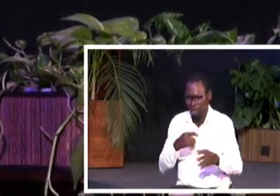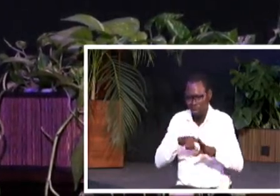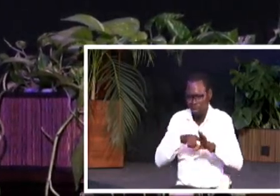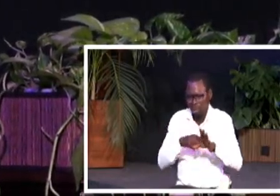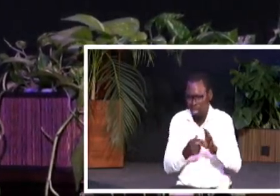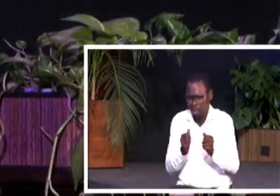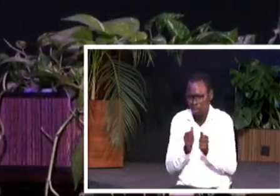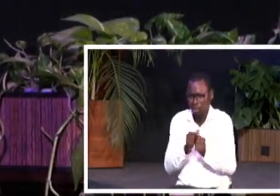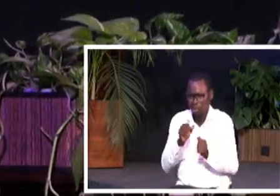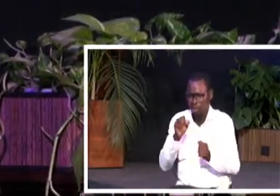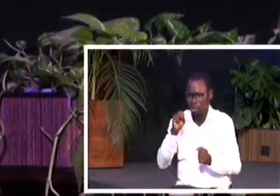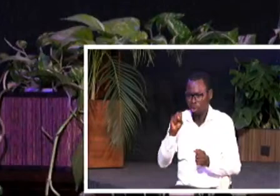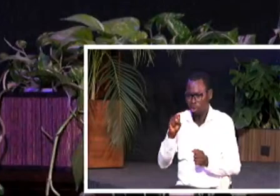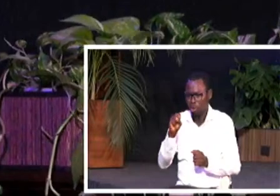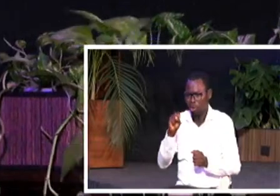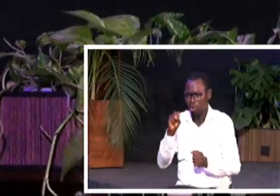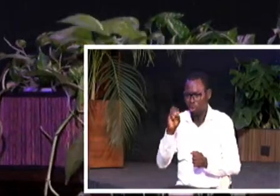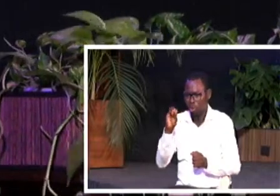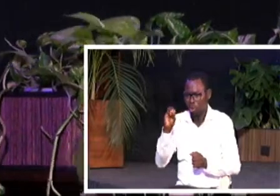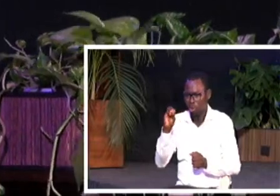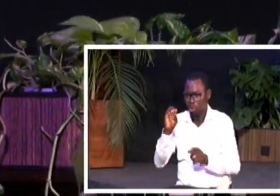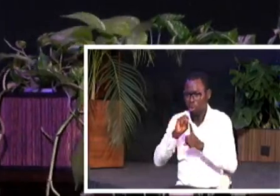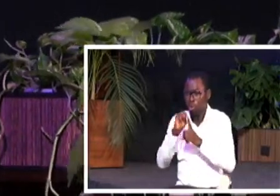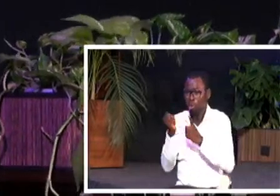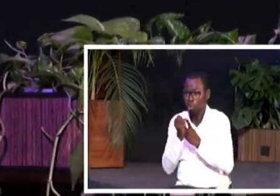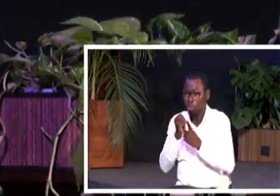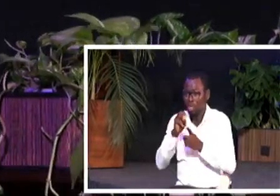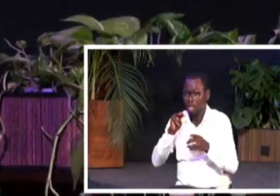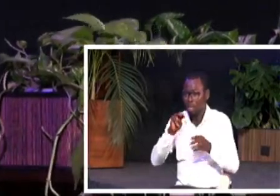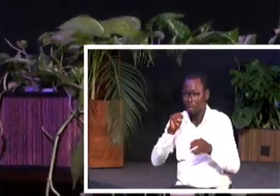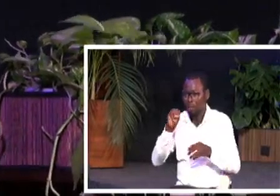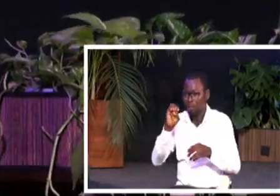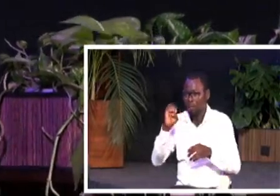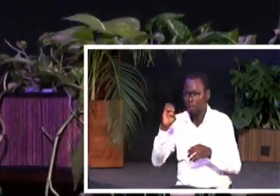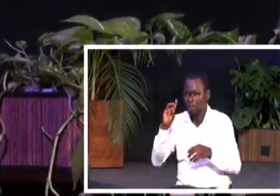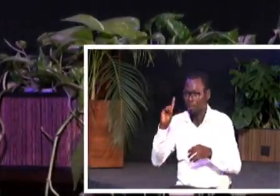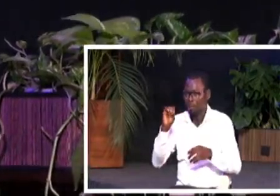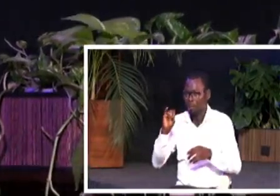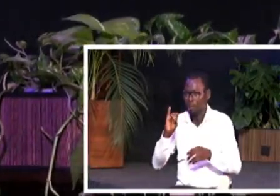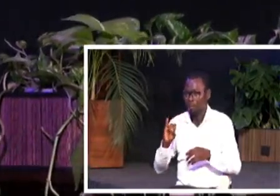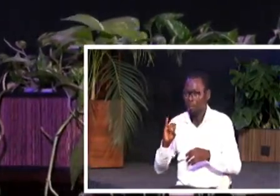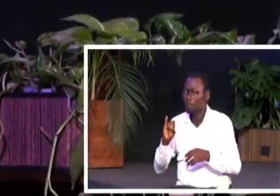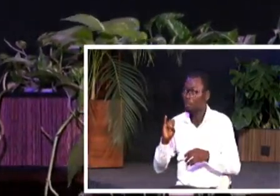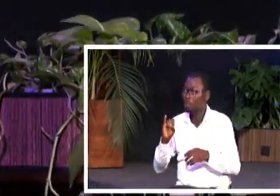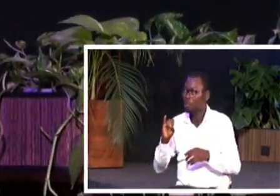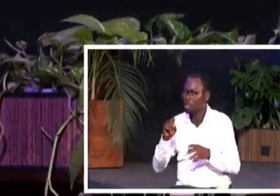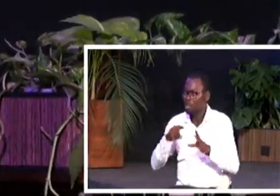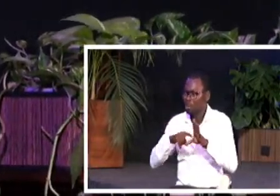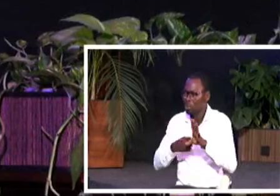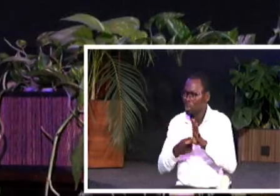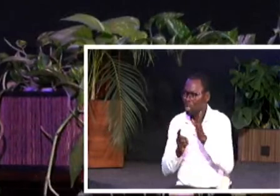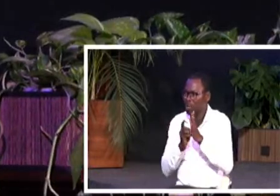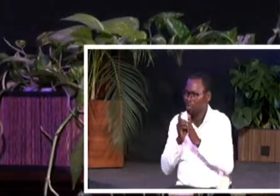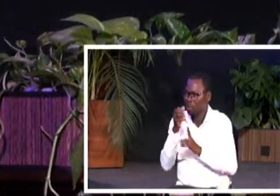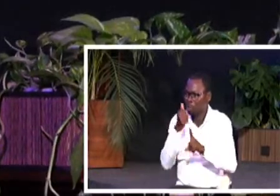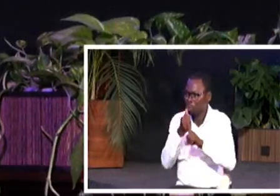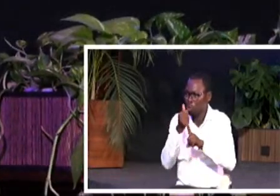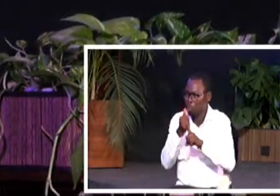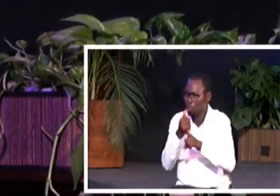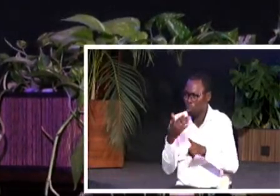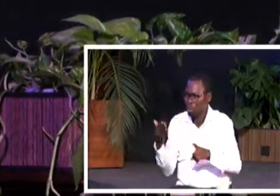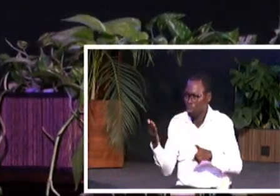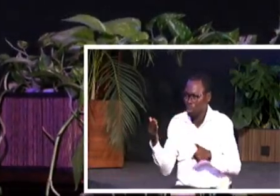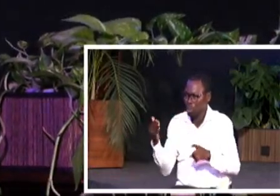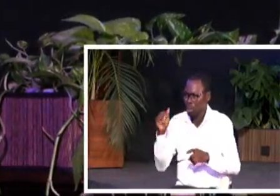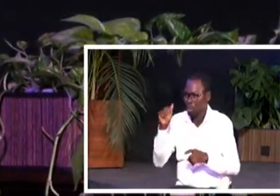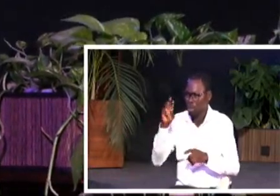media management. Make some money, then you start moving into product development. Then you start developing your own e-commerce platform. Amazon